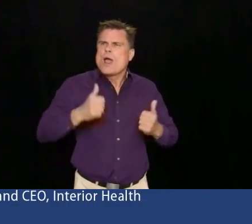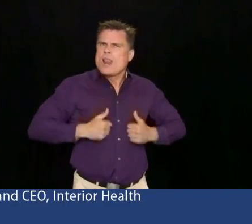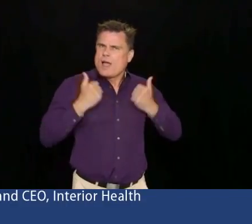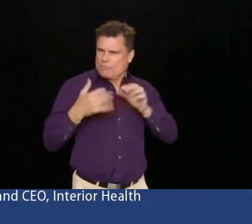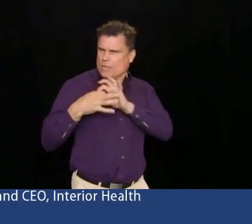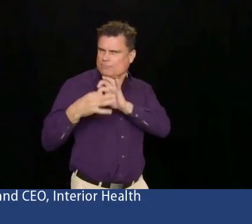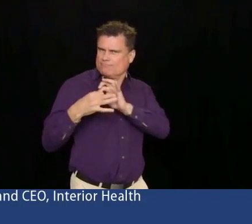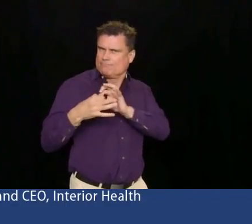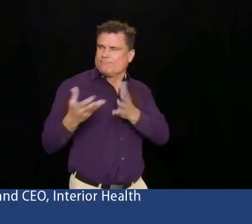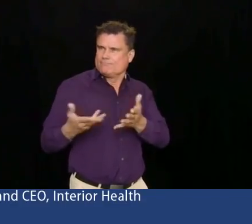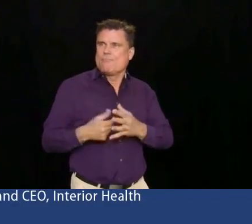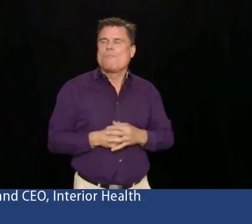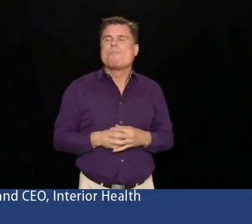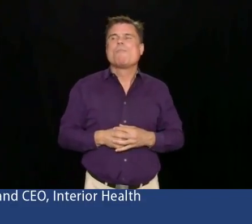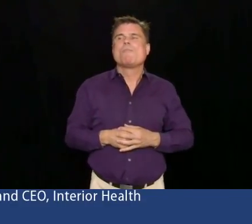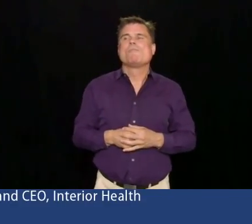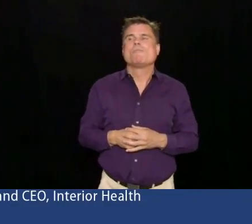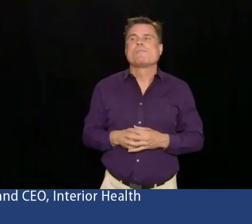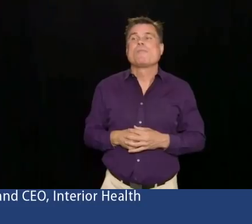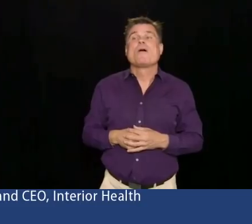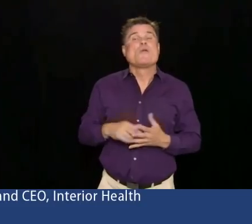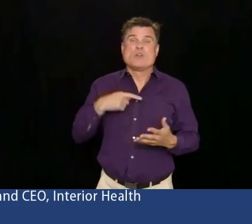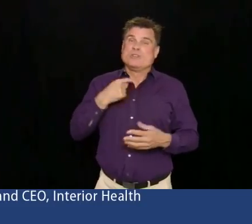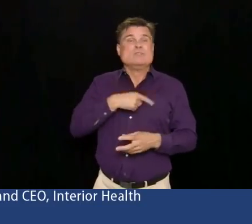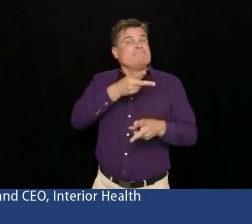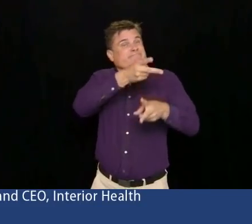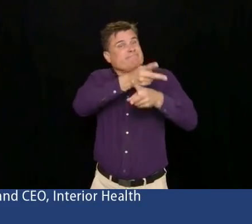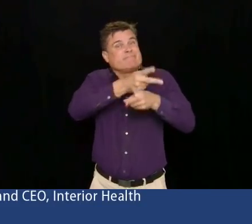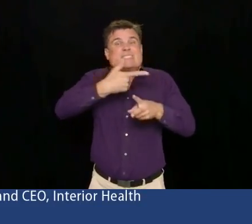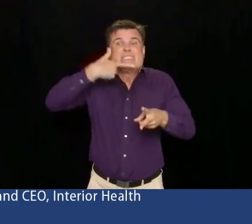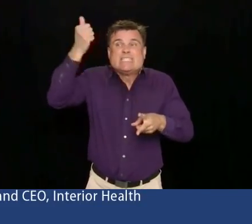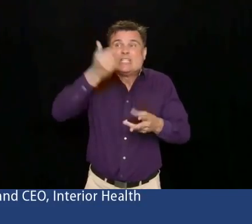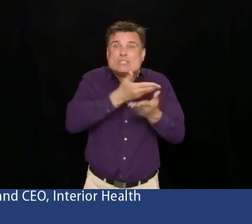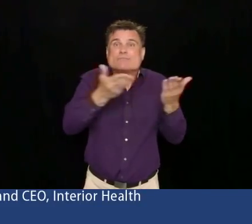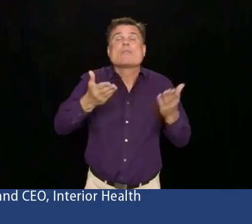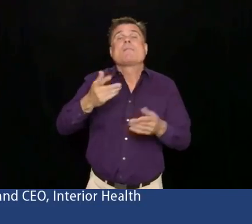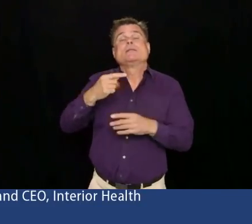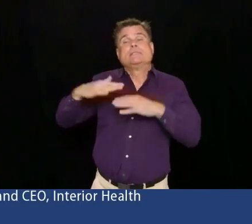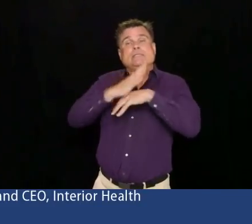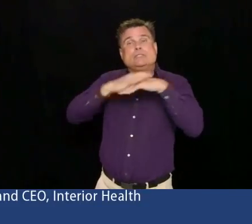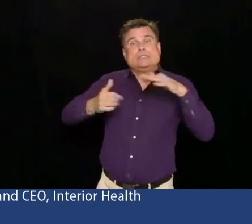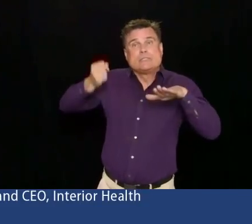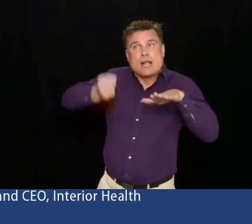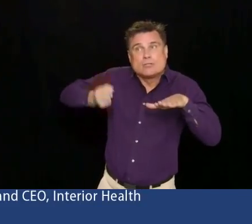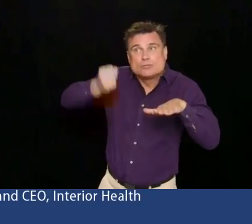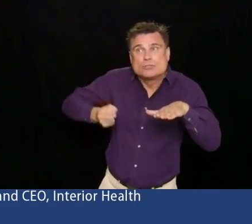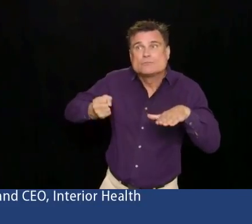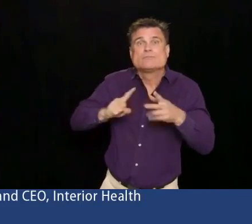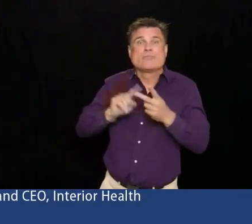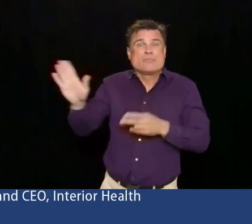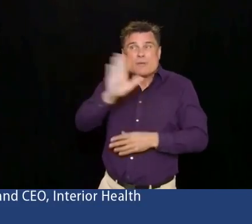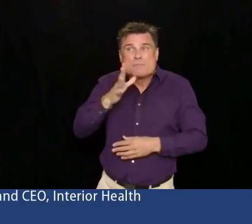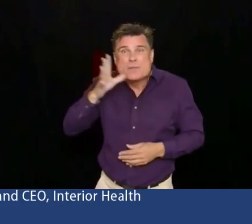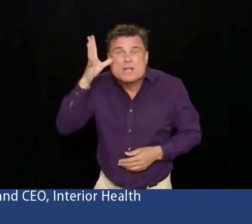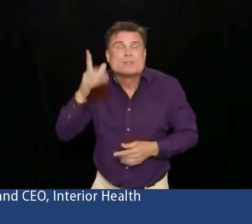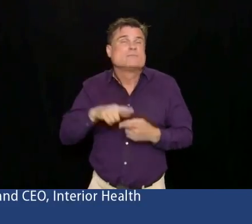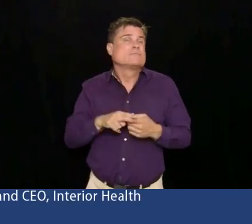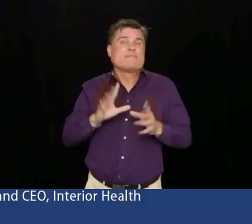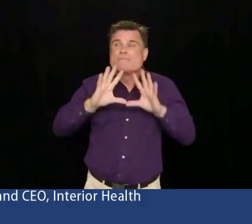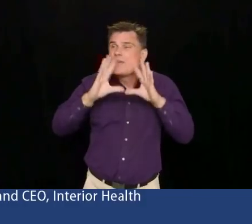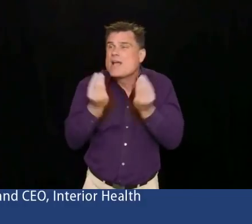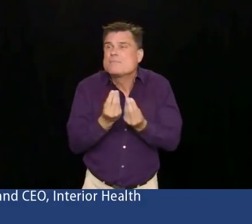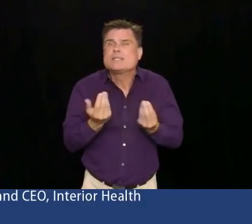Taking care of our seniors and elders is of utmost importance. These are our parents, our family members, our knowledge